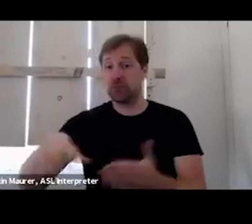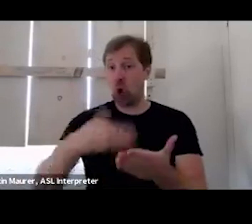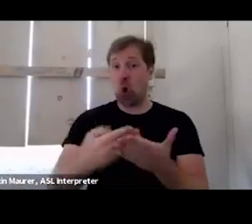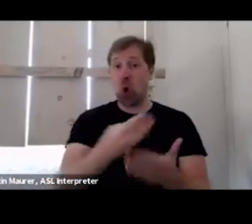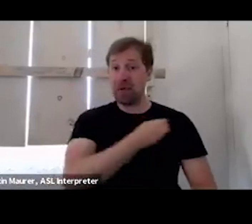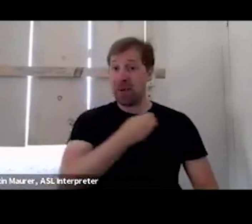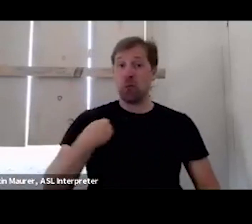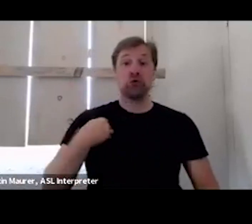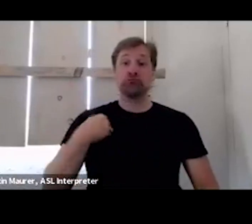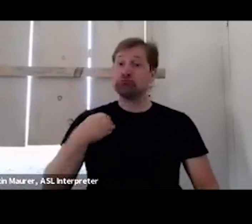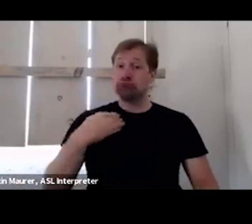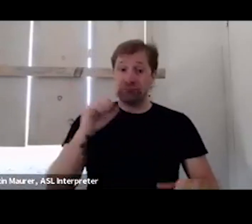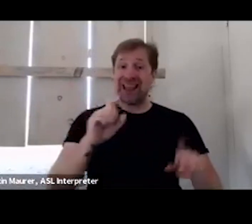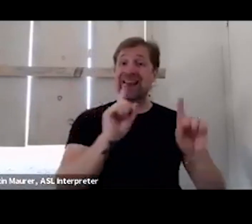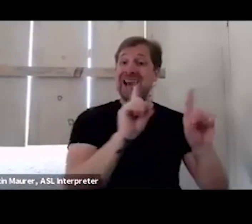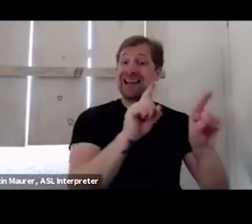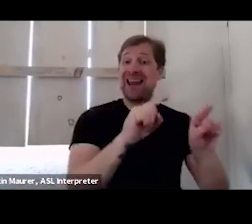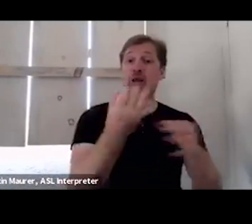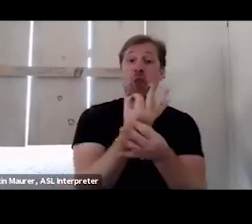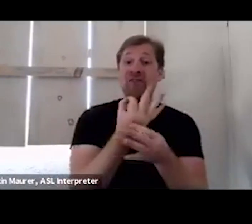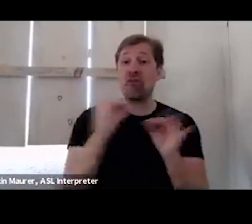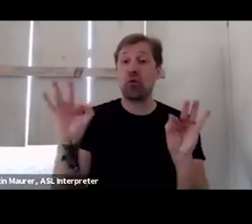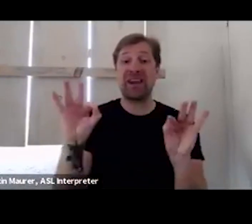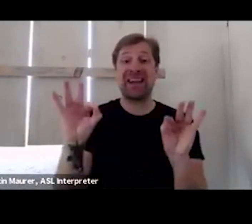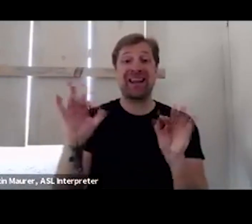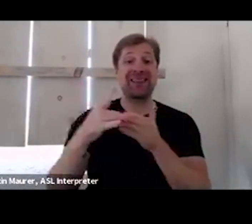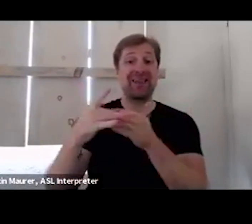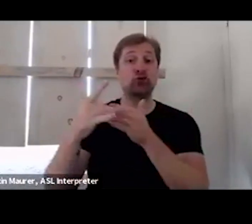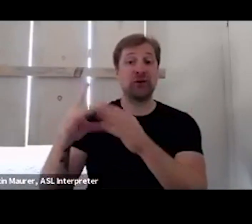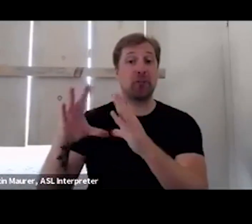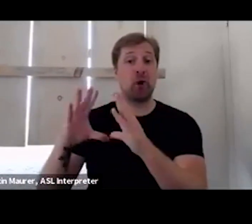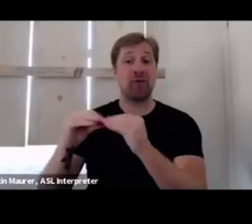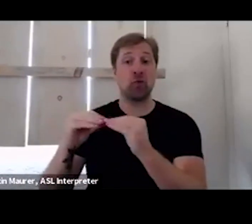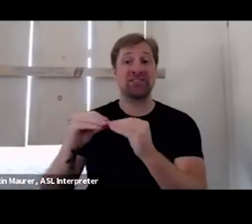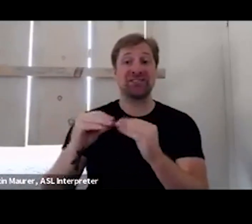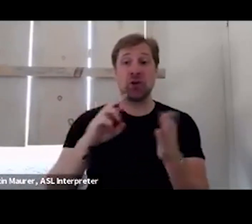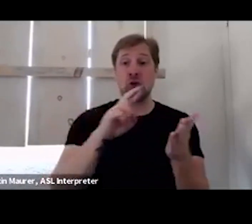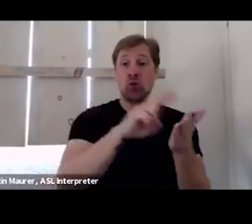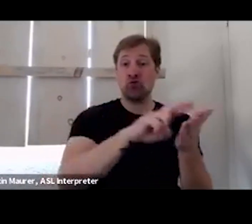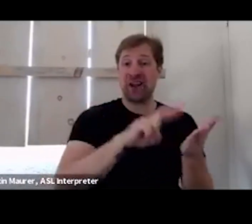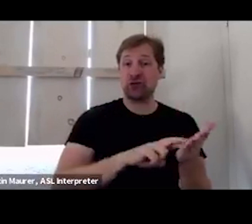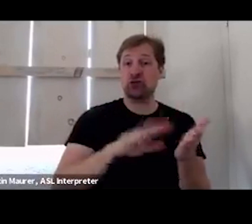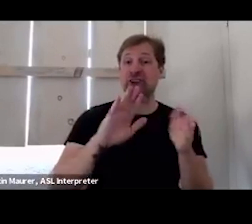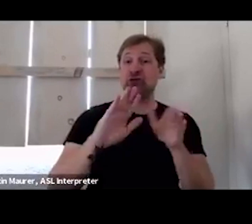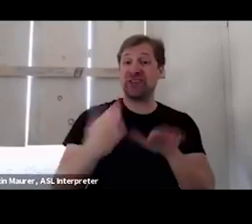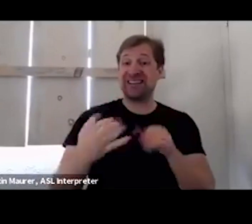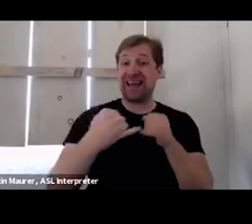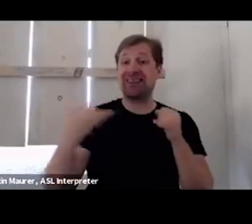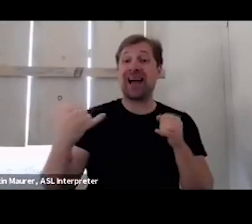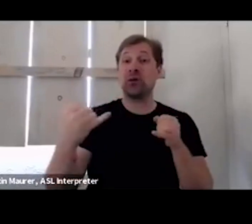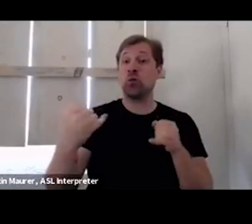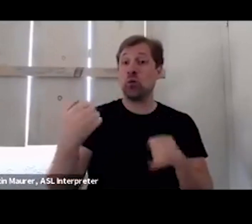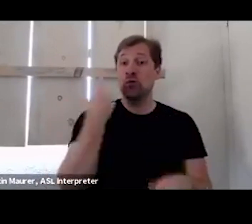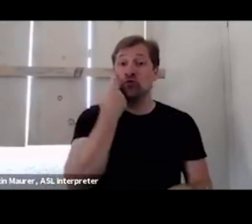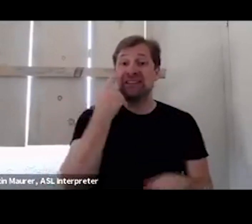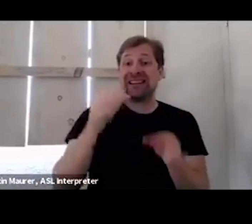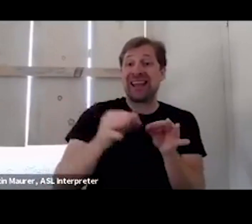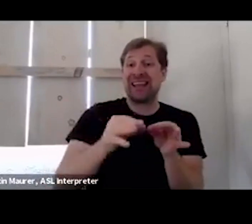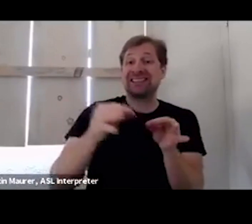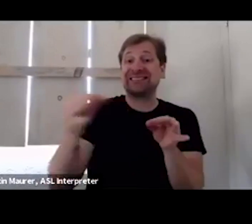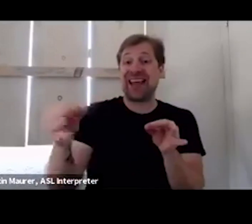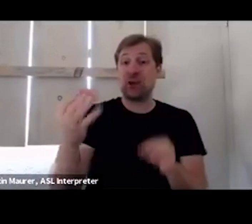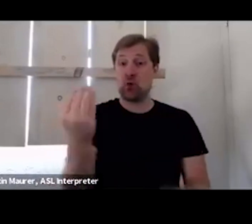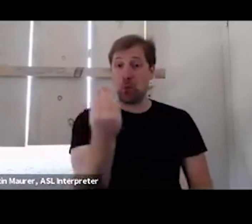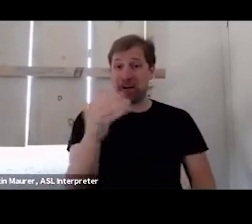free UTLA Leadership Conference. Registration deadline has been extended to Monday night.